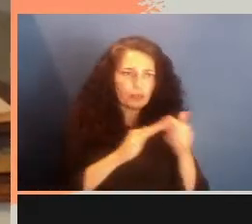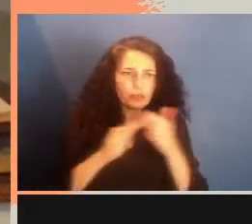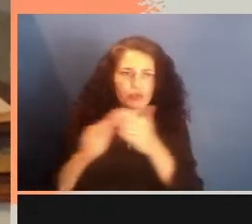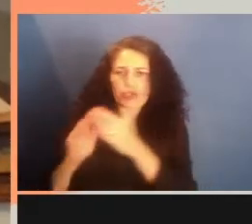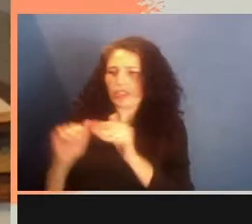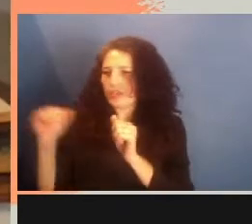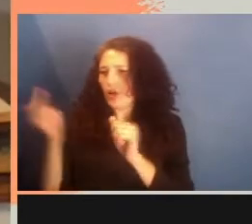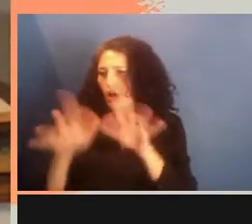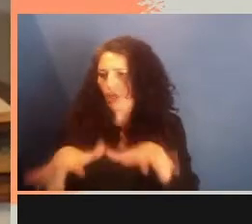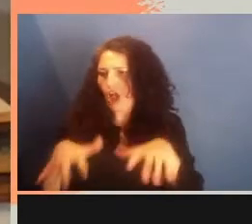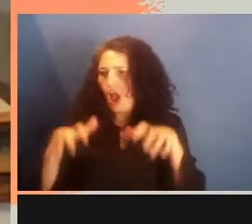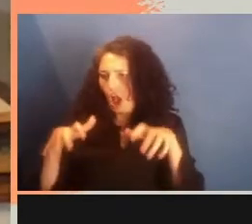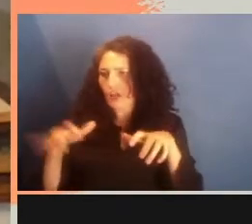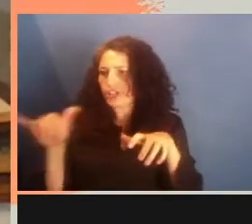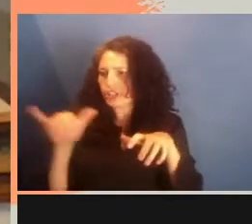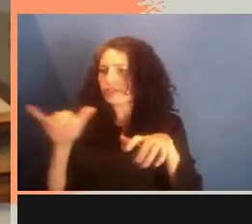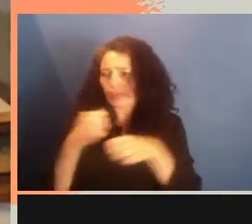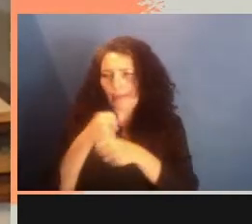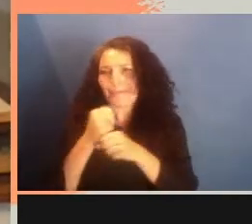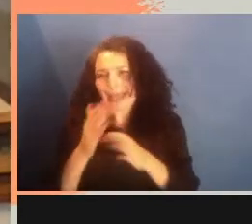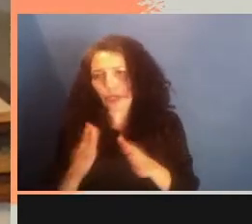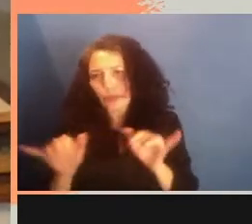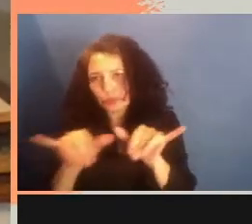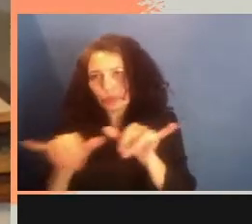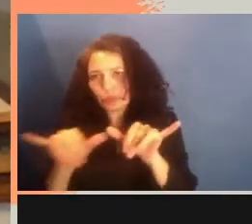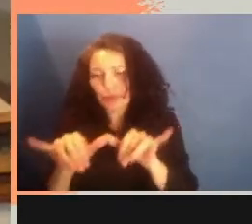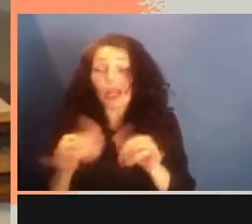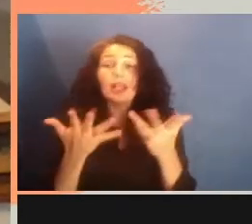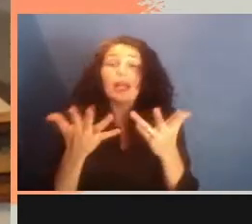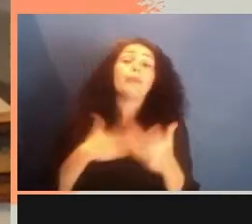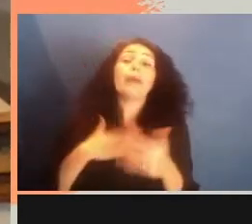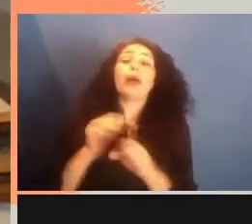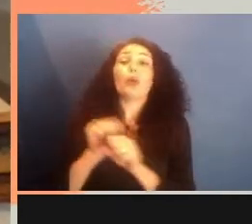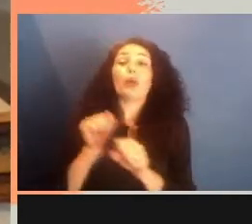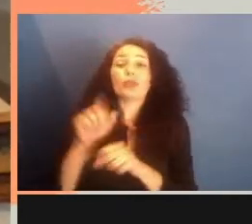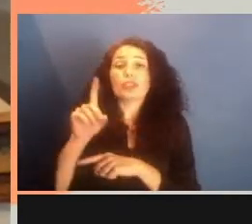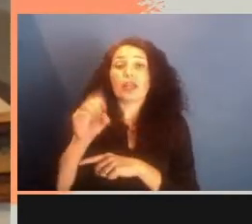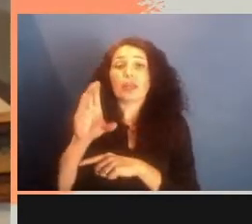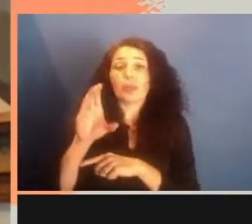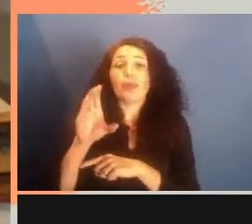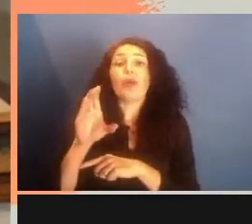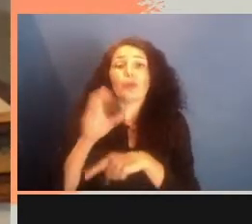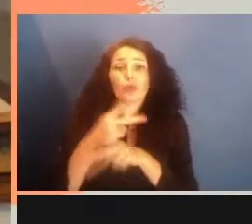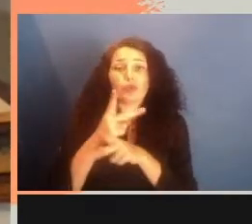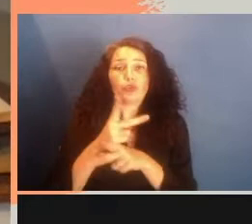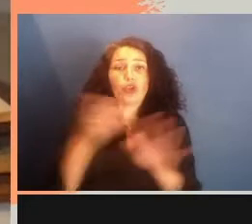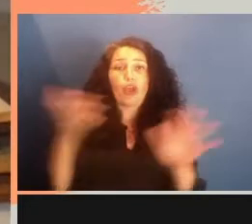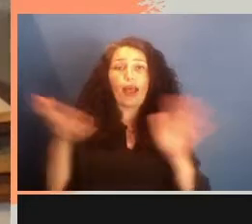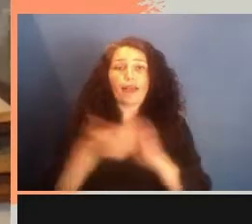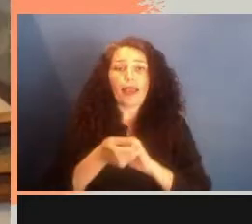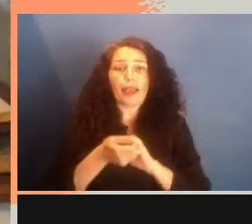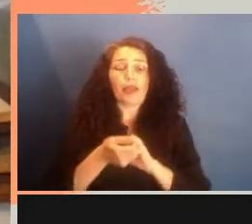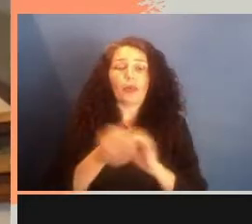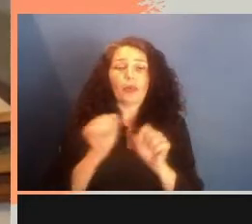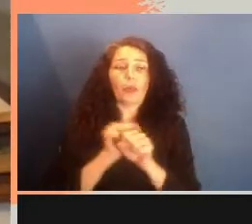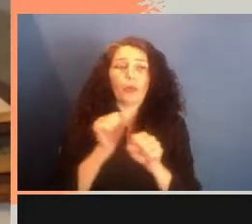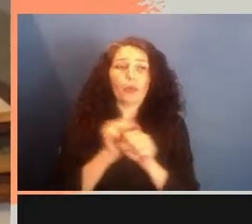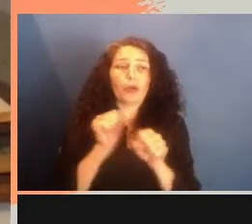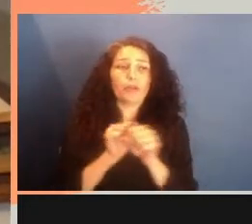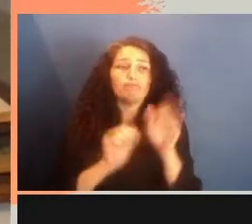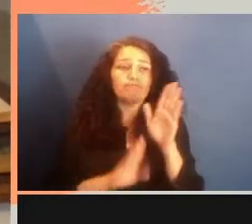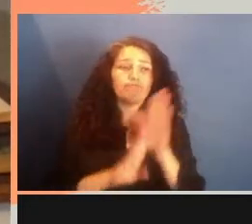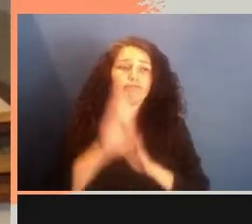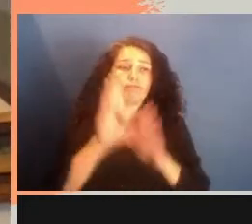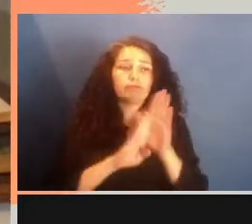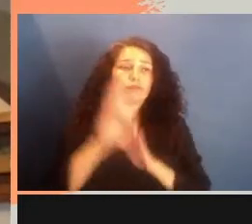audiences. A lot of my work has been with the Documentary Producers Alliance, where we've worked on developing crediting guidelines and